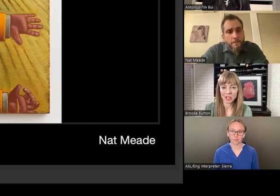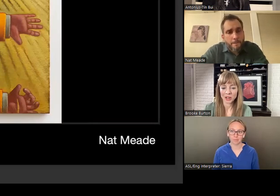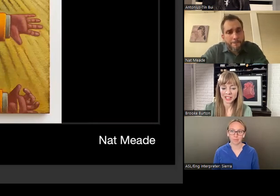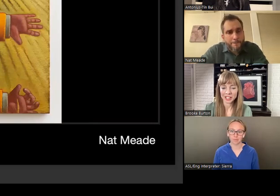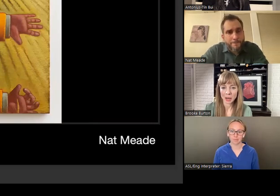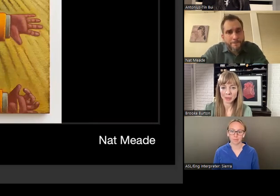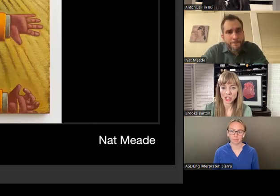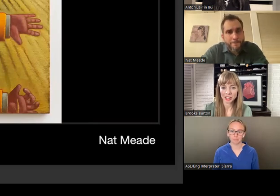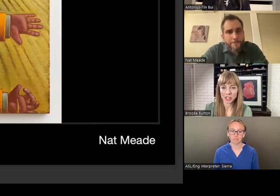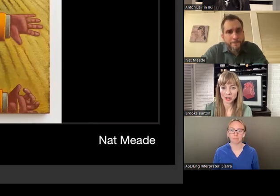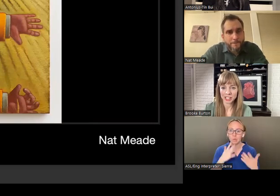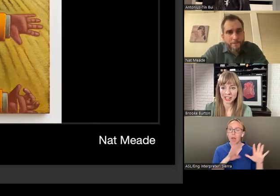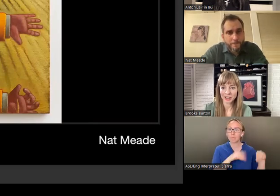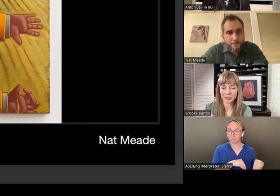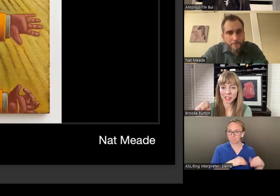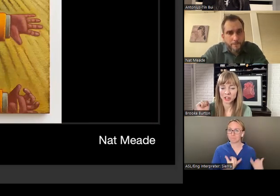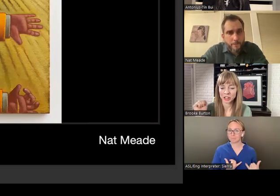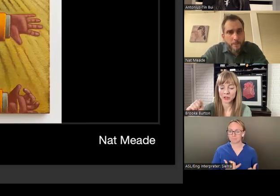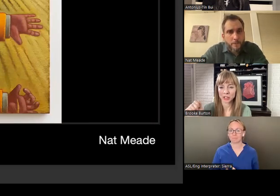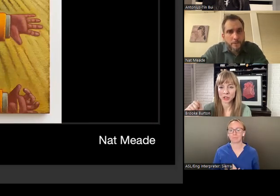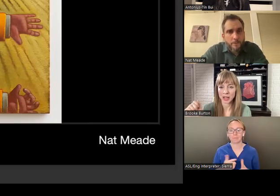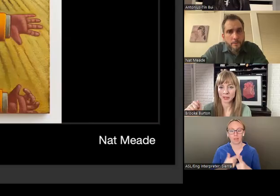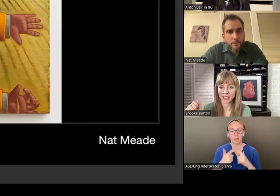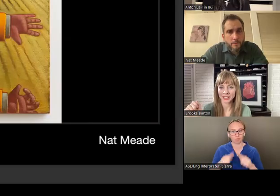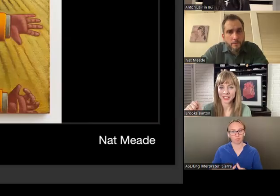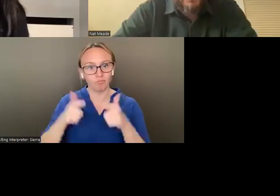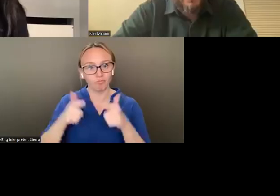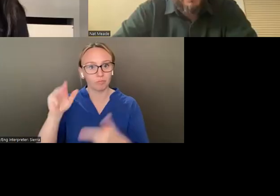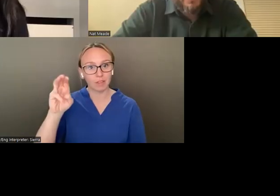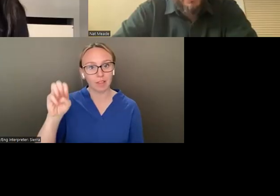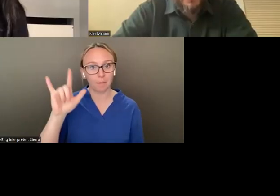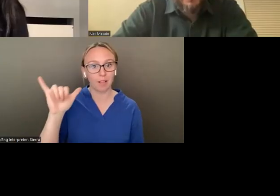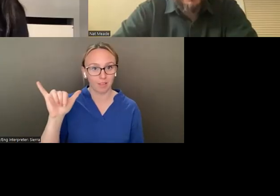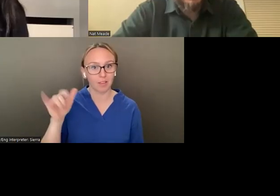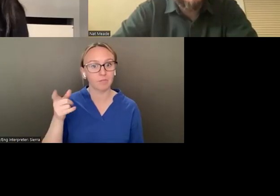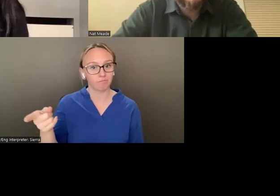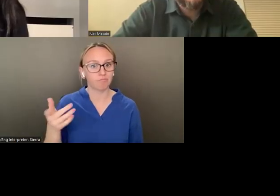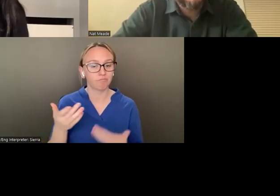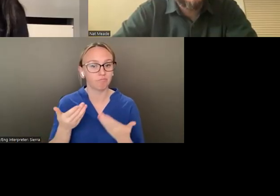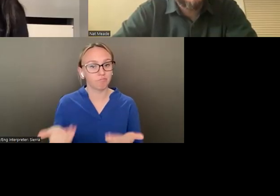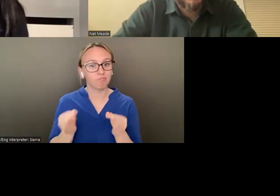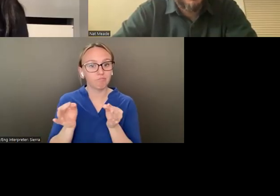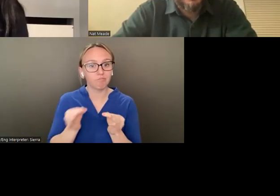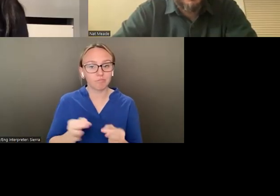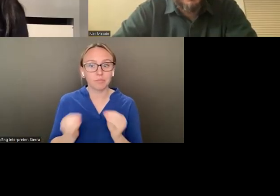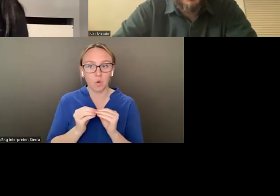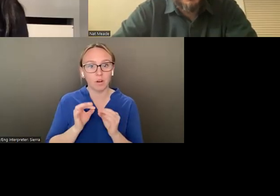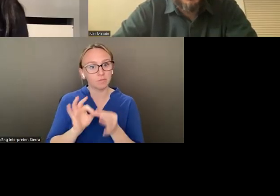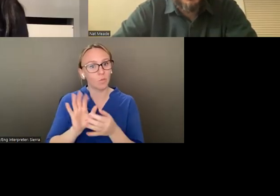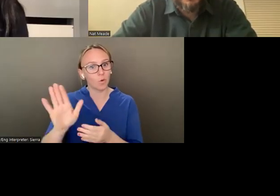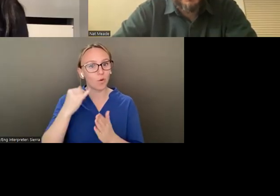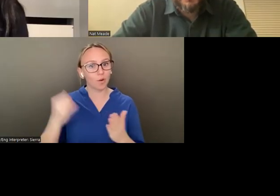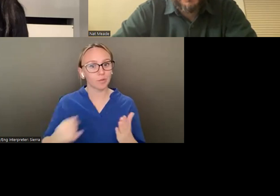I'm going to go ahead and stop sharing screen now and I'm going to turn it over to Emily, who's going to tell us a little bit more about her artwork.